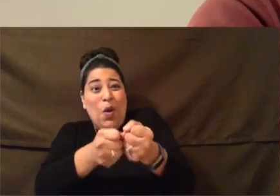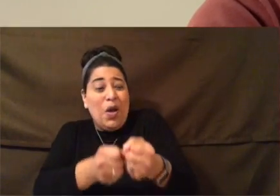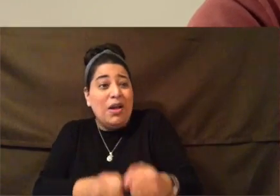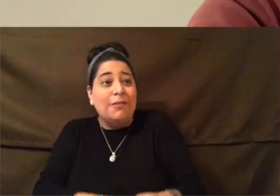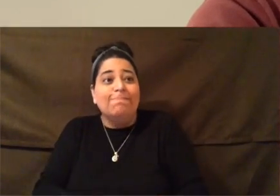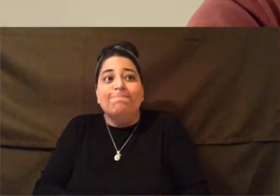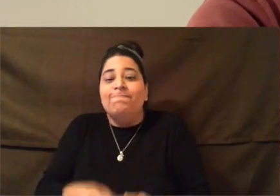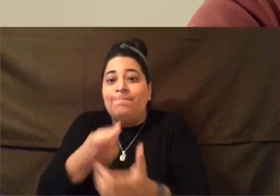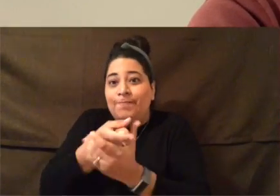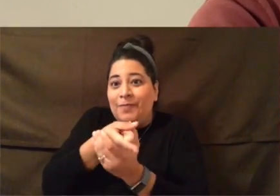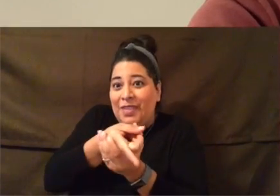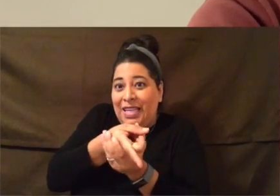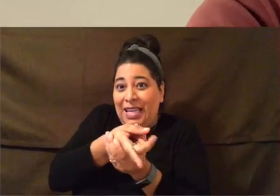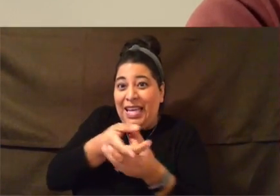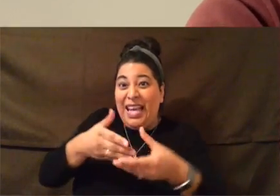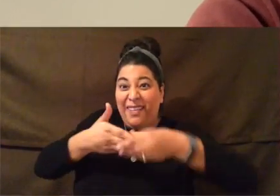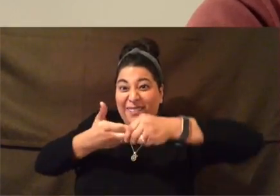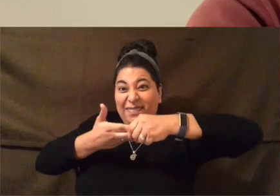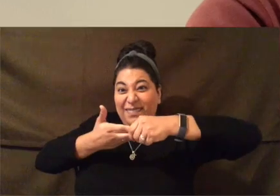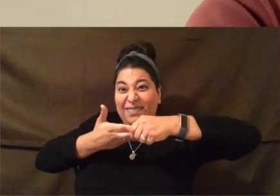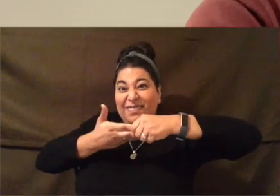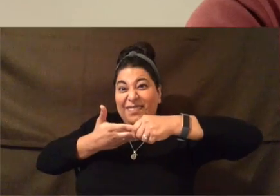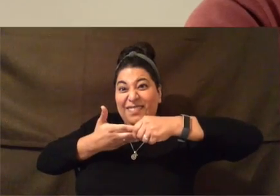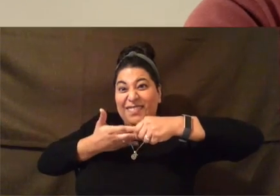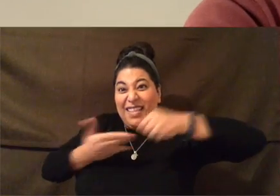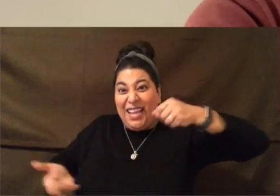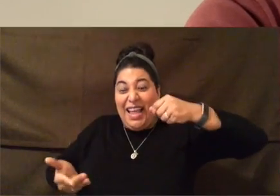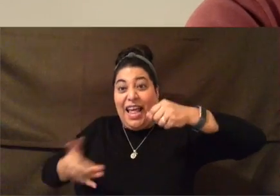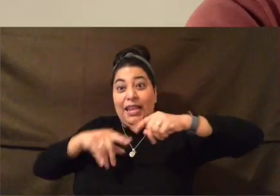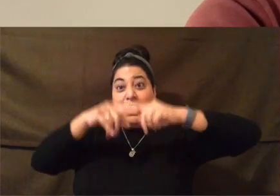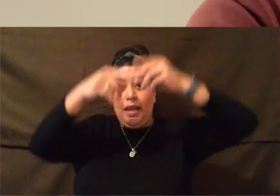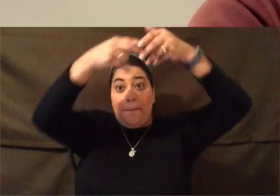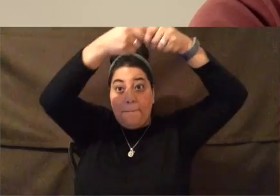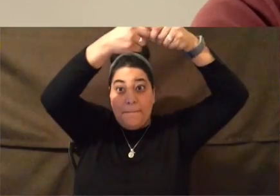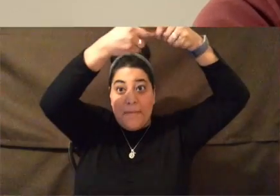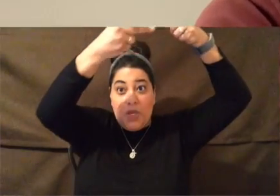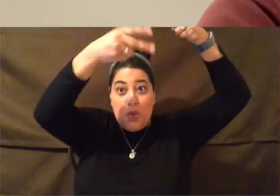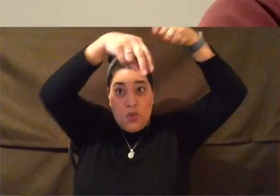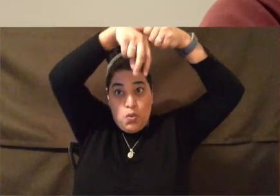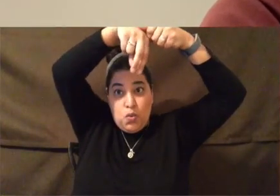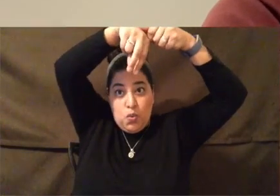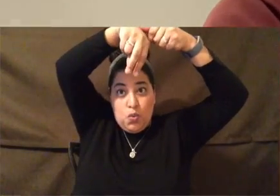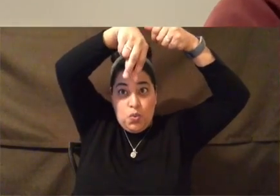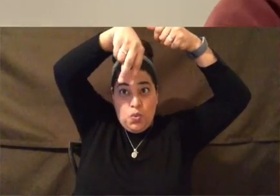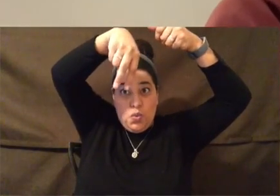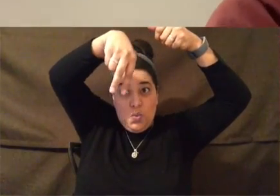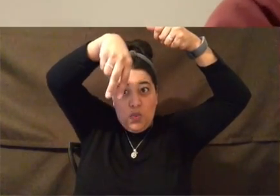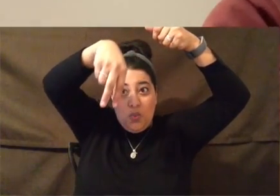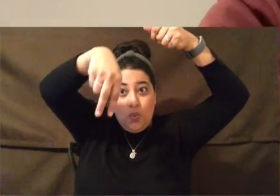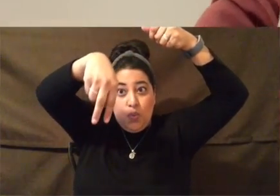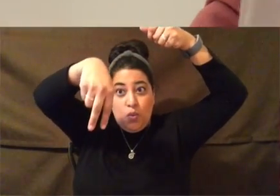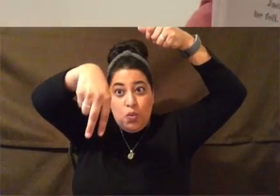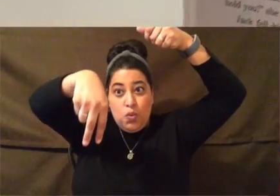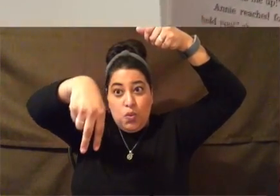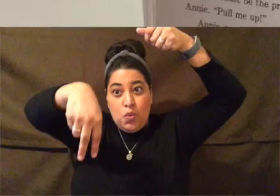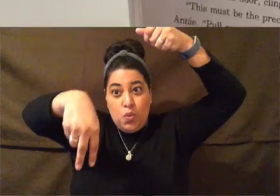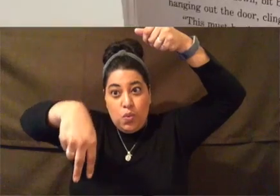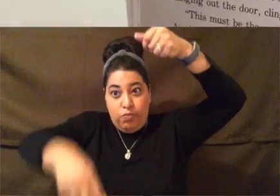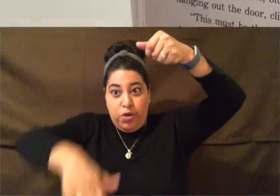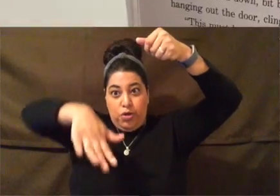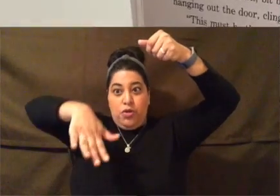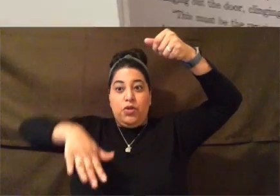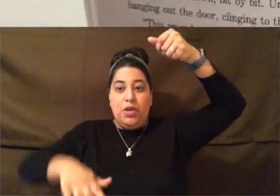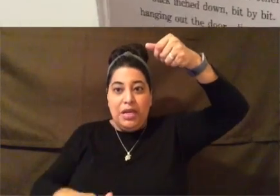"I can't hold you," she said. Jack felt his fingers slipping. Then down he fell, down through